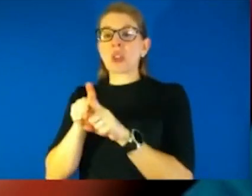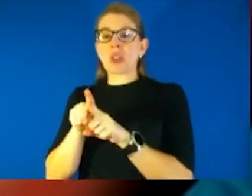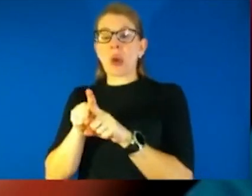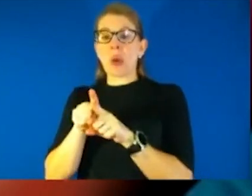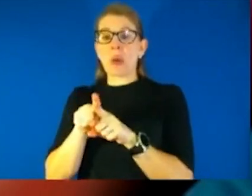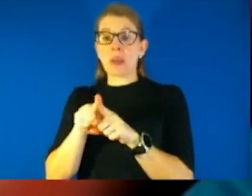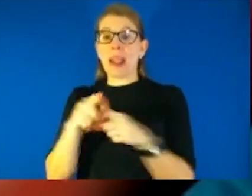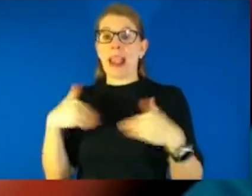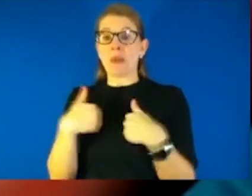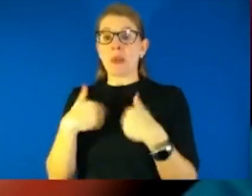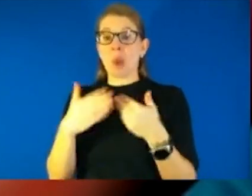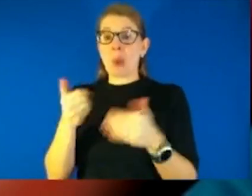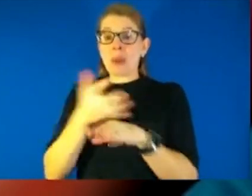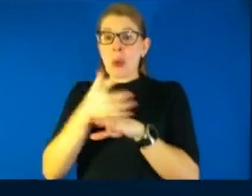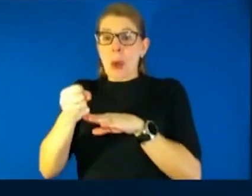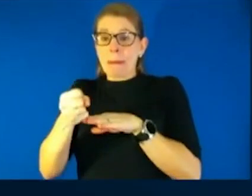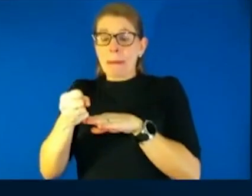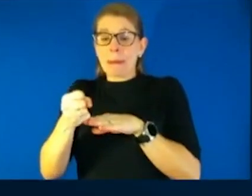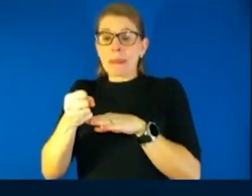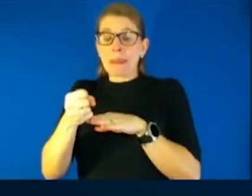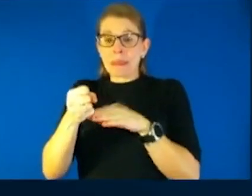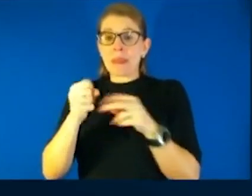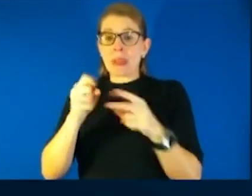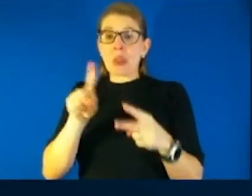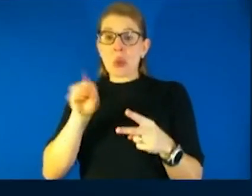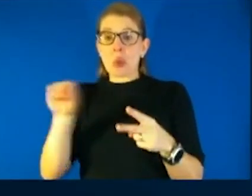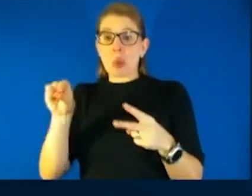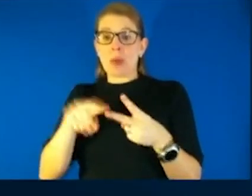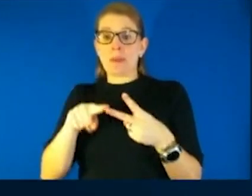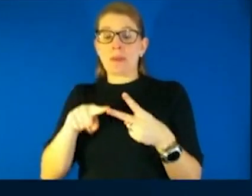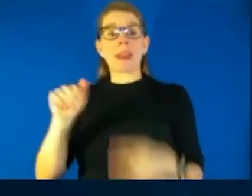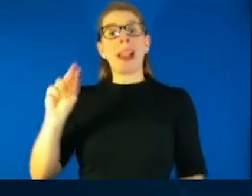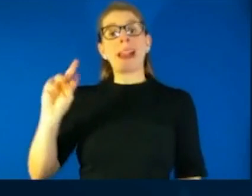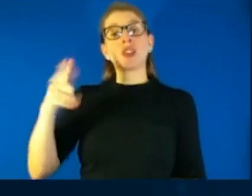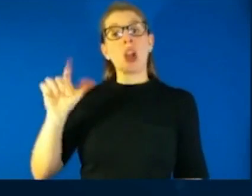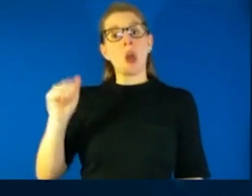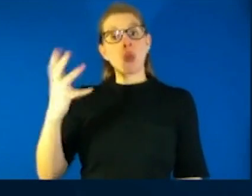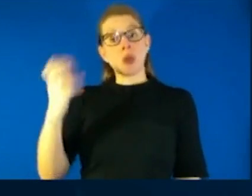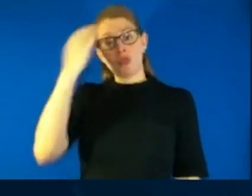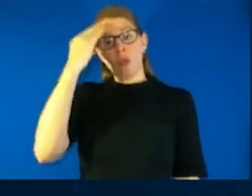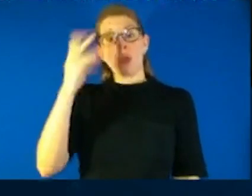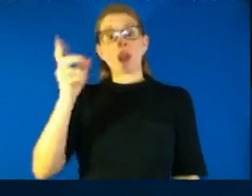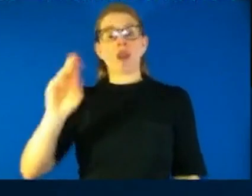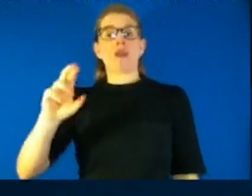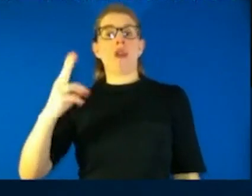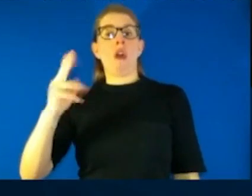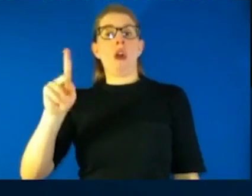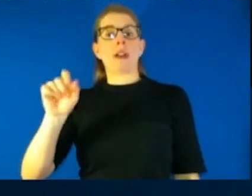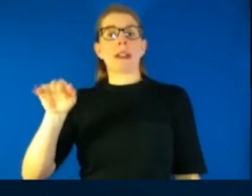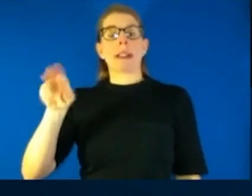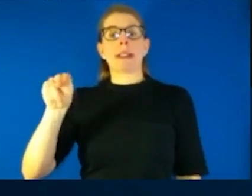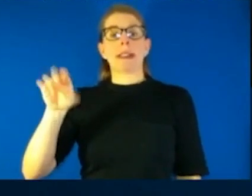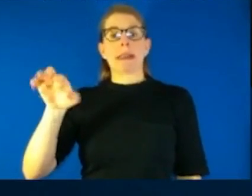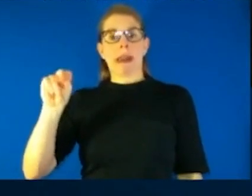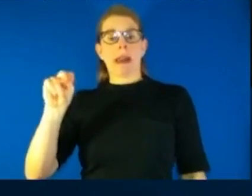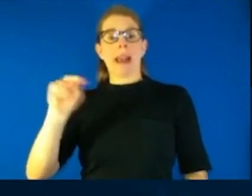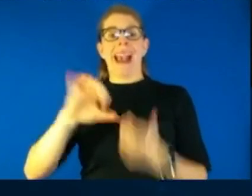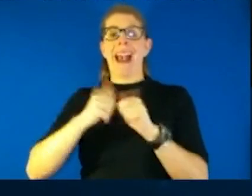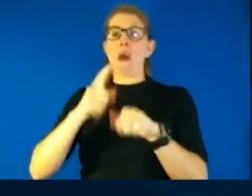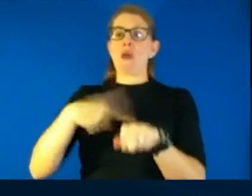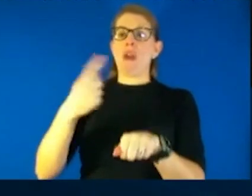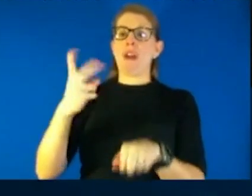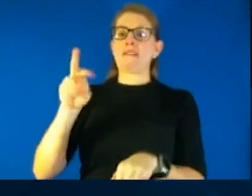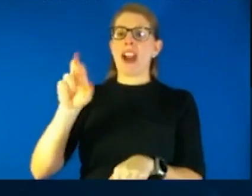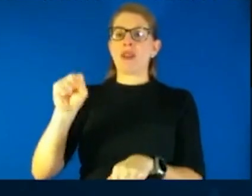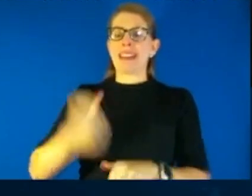animals. So Angela wants to know, and Dr. Hawkinson, you can jump in on this as well, but how long do viruses live on objects